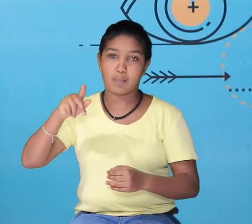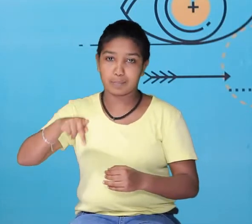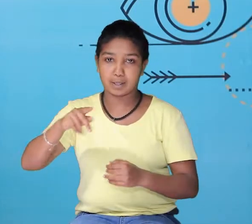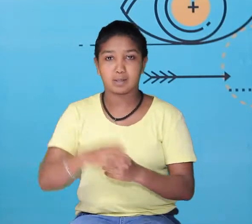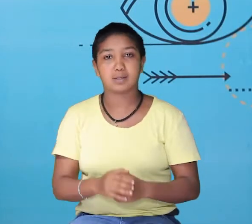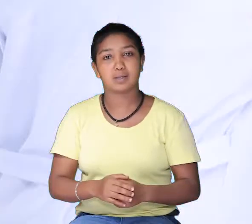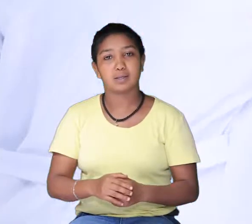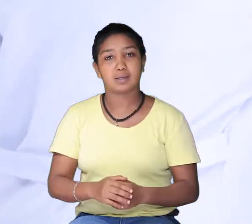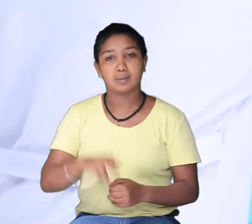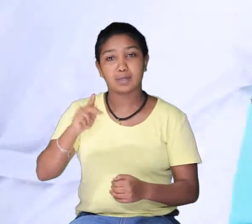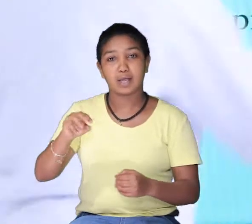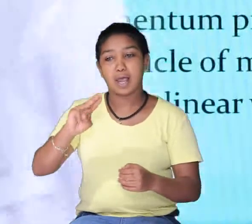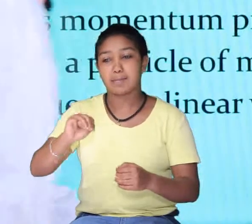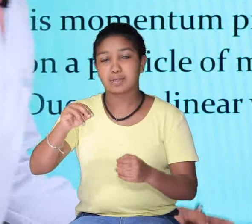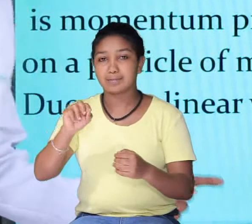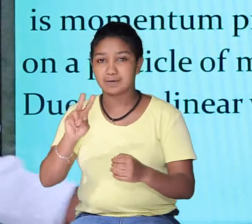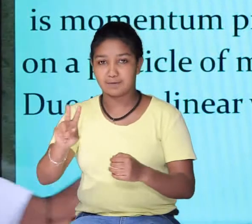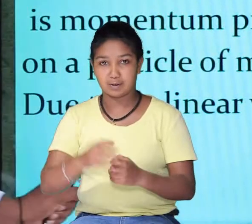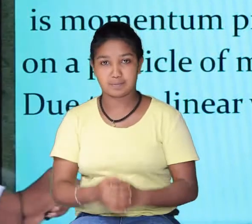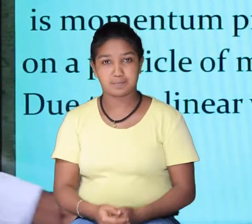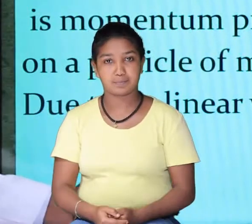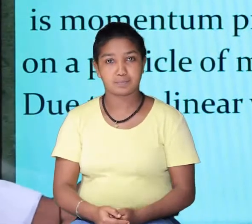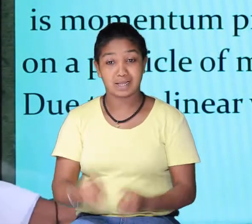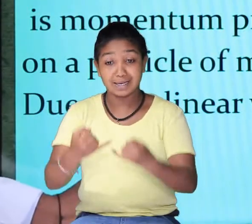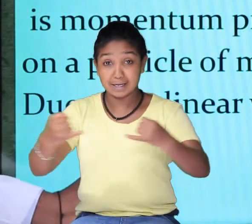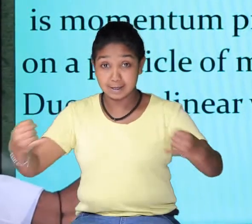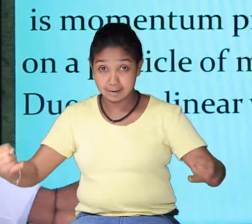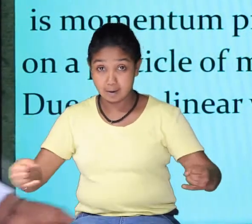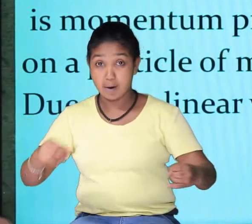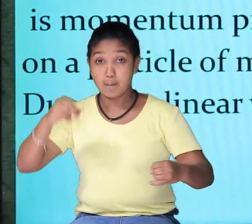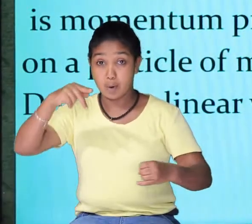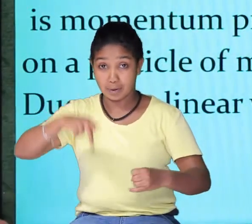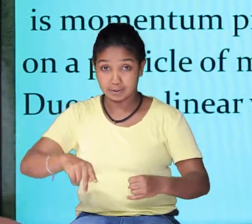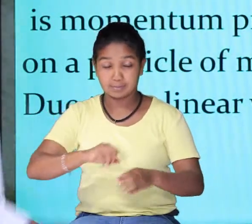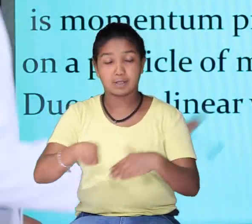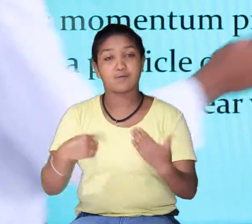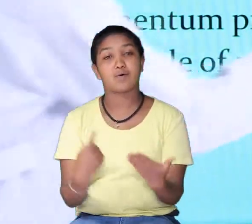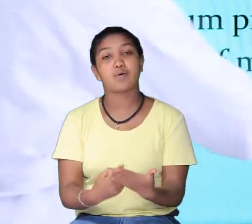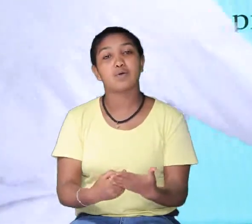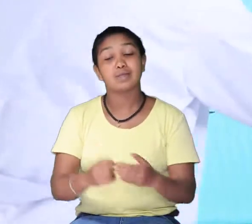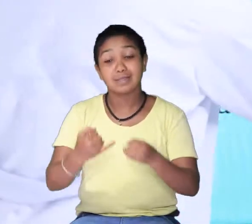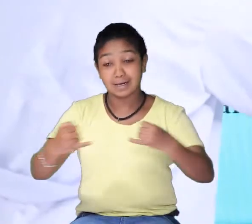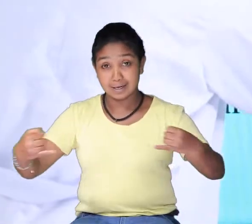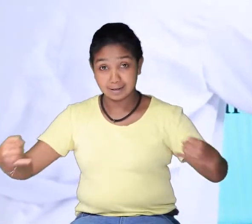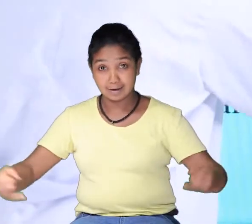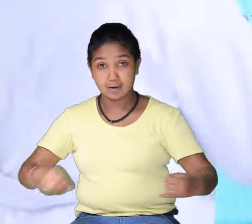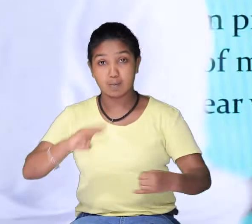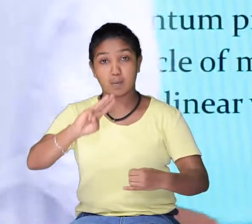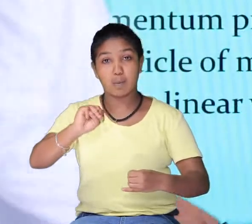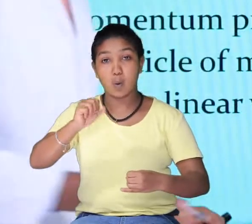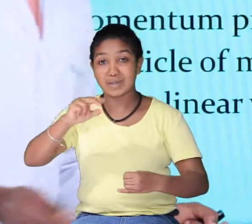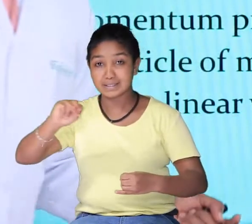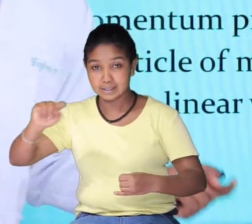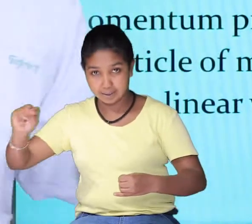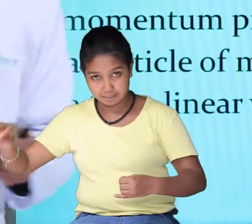P is m times v, the linear momentum. This is the linear momentum. Therefore, the linear momentum and the